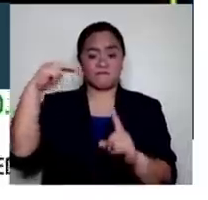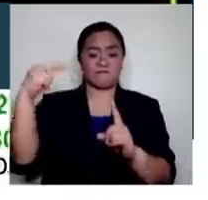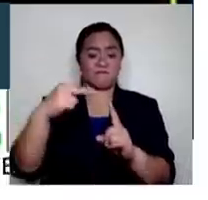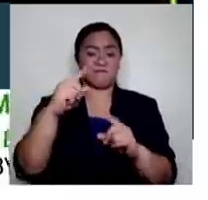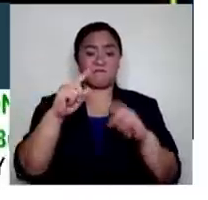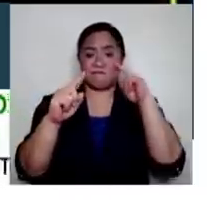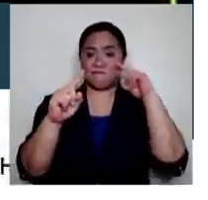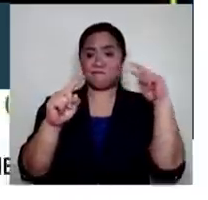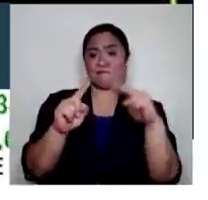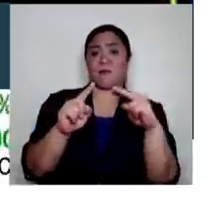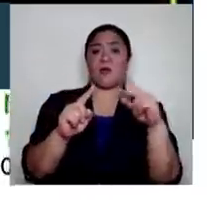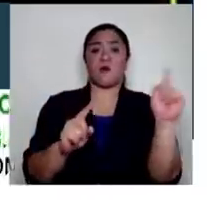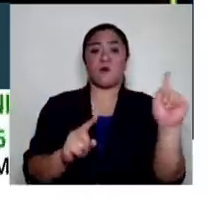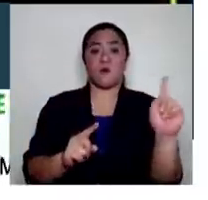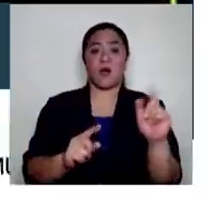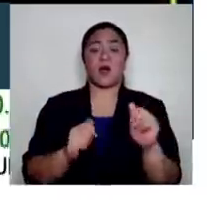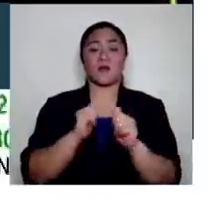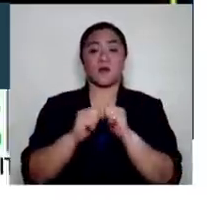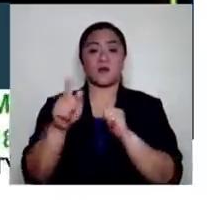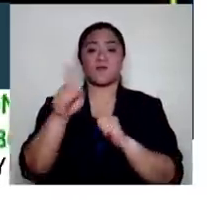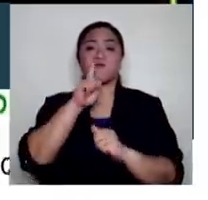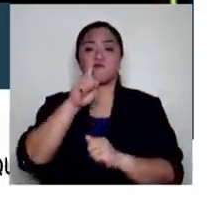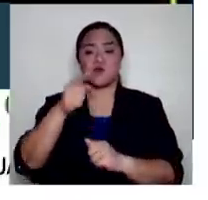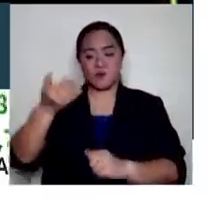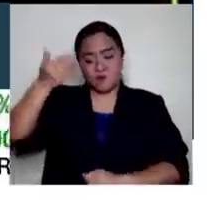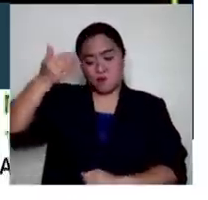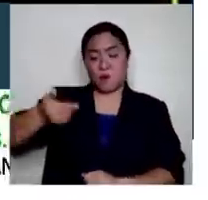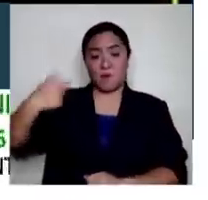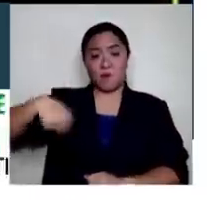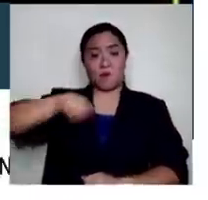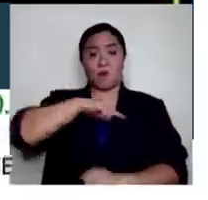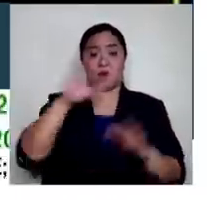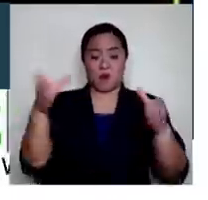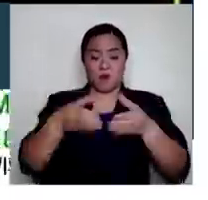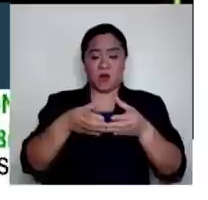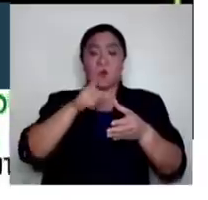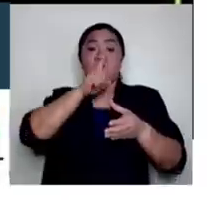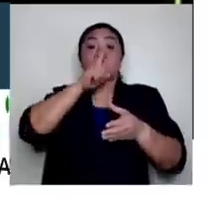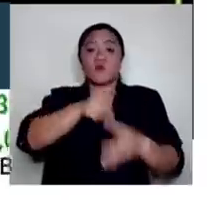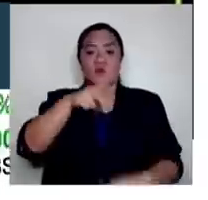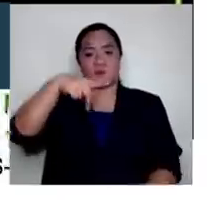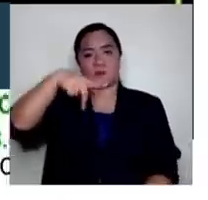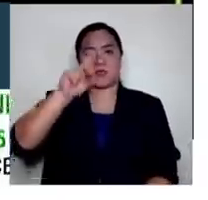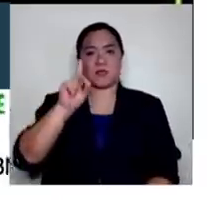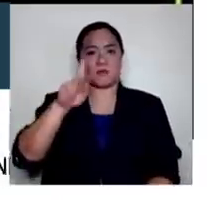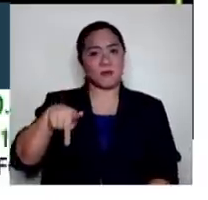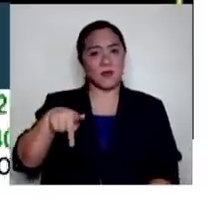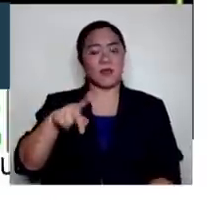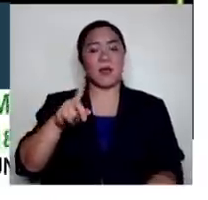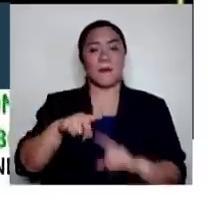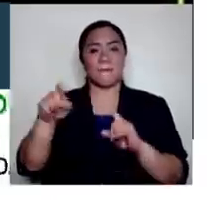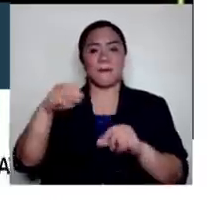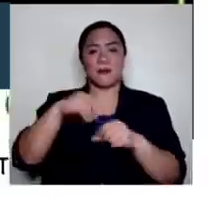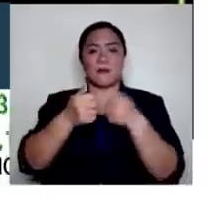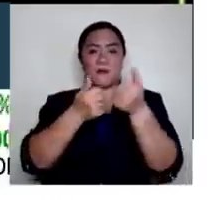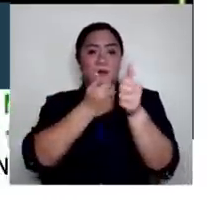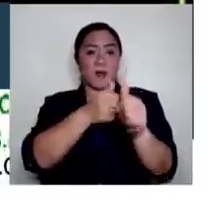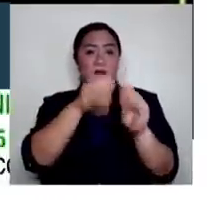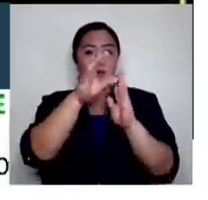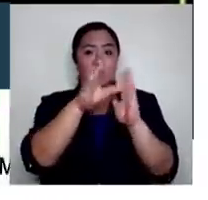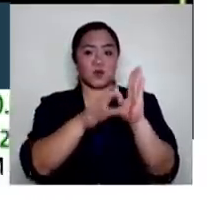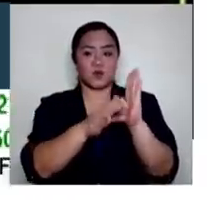our point of view, we are the legitimate PDP Laban. So we just act in accordance with our constitution.